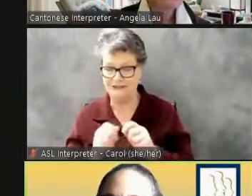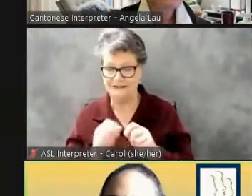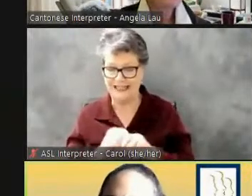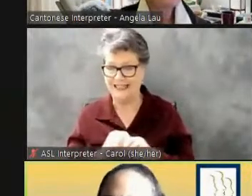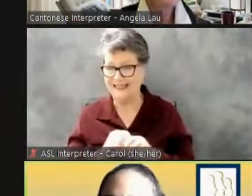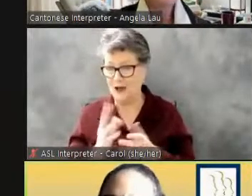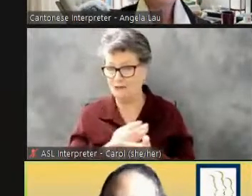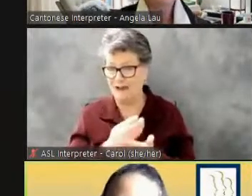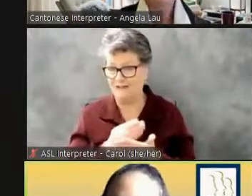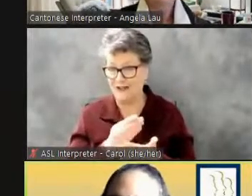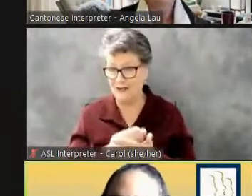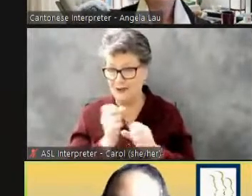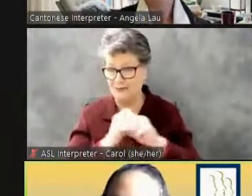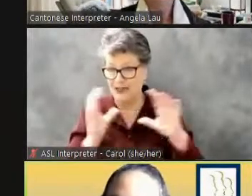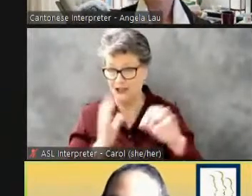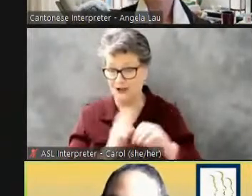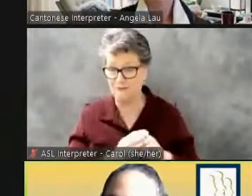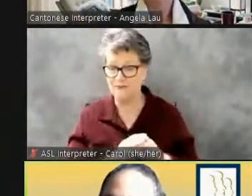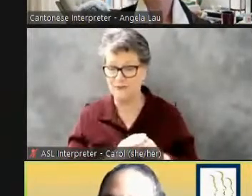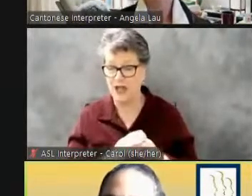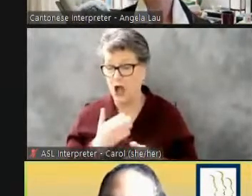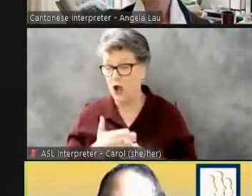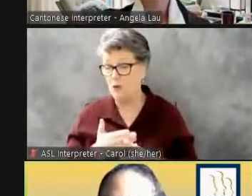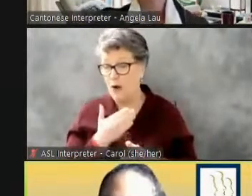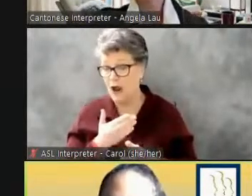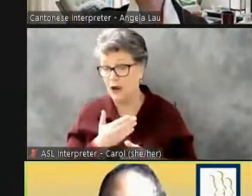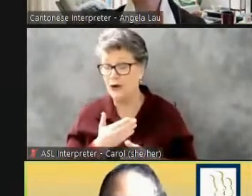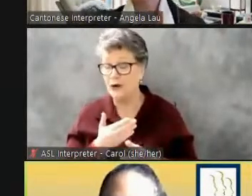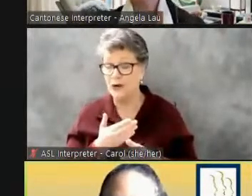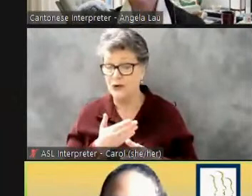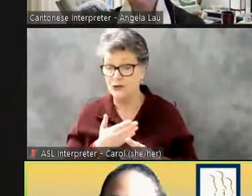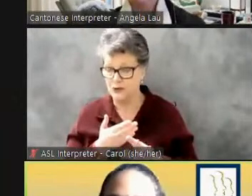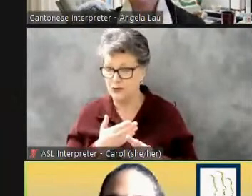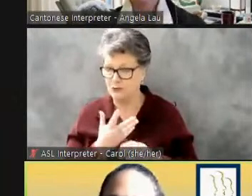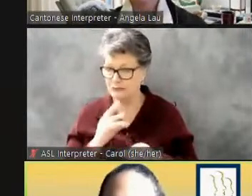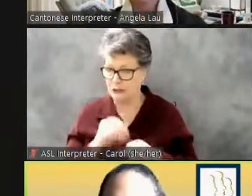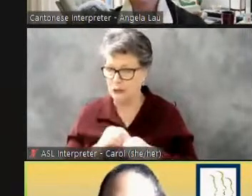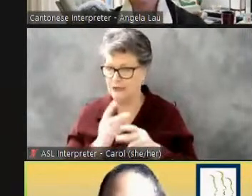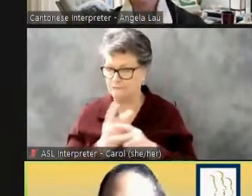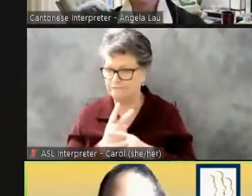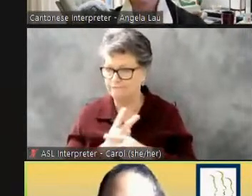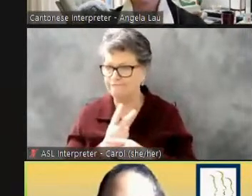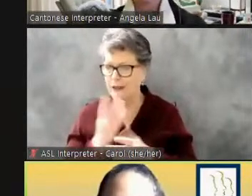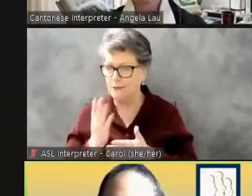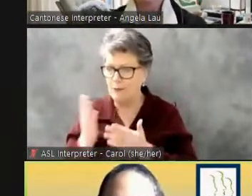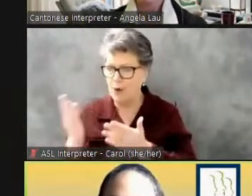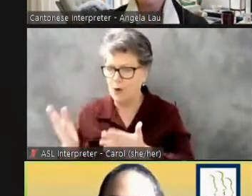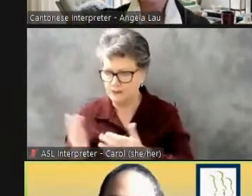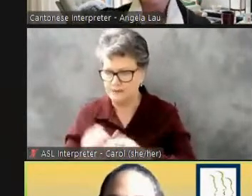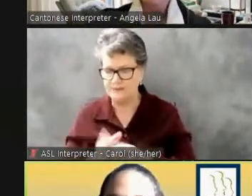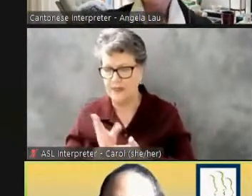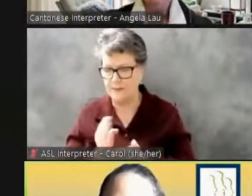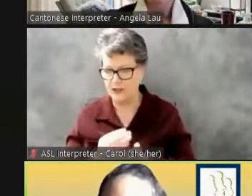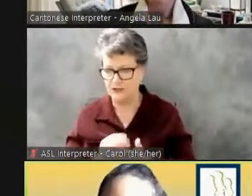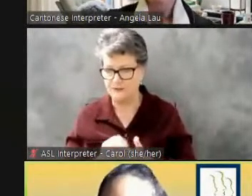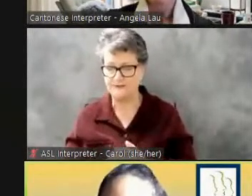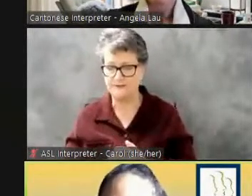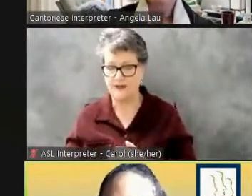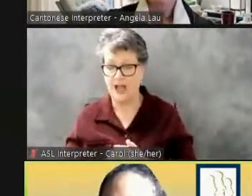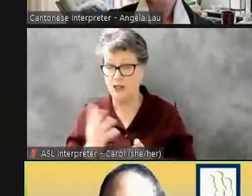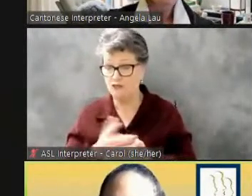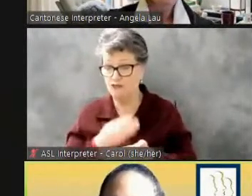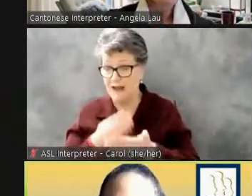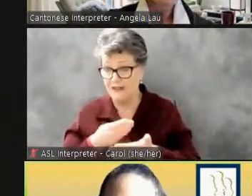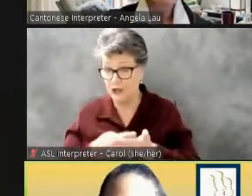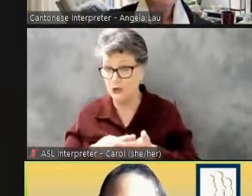So prior to accounting for some of the solutions that the governor proposes in his budget, the revenues for